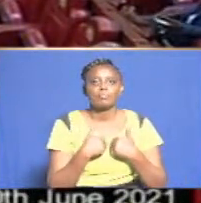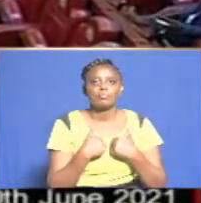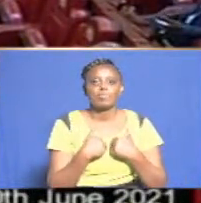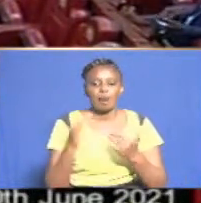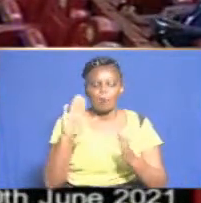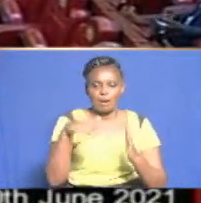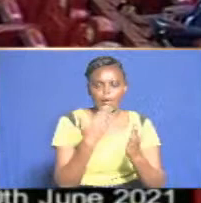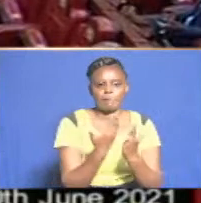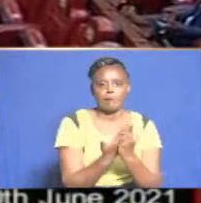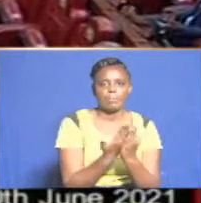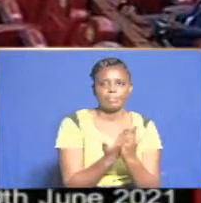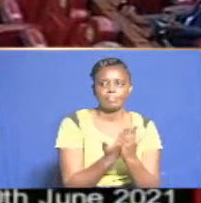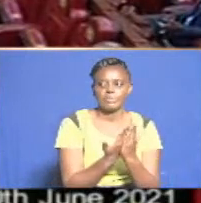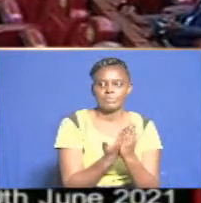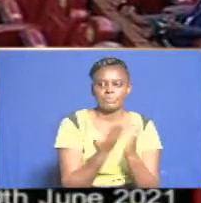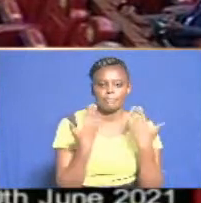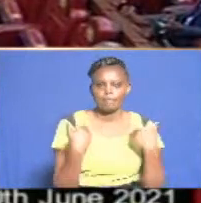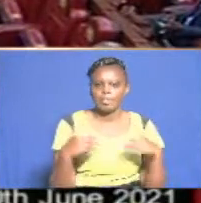arrived